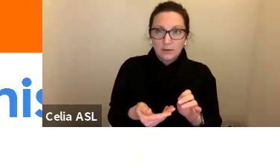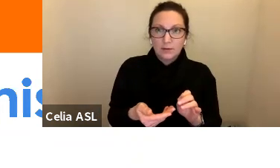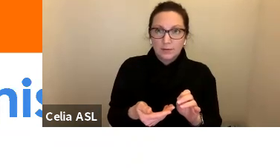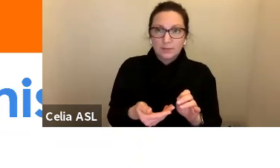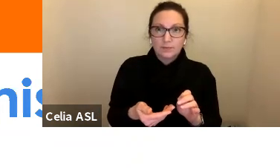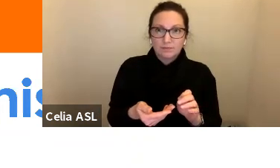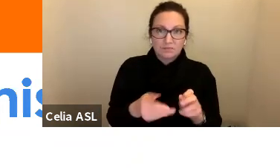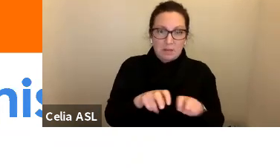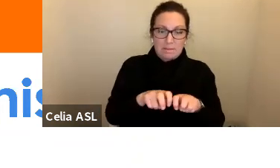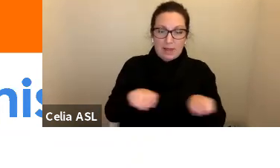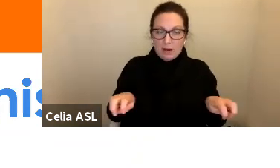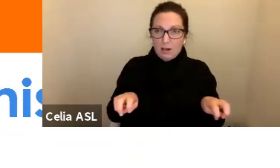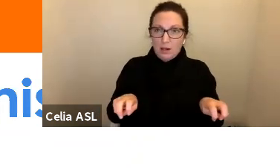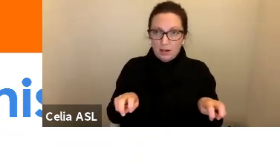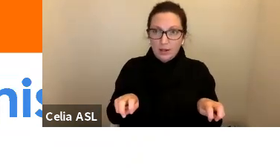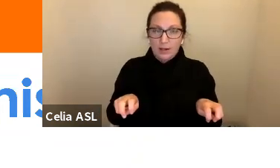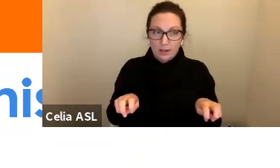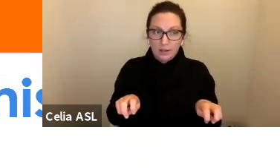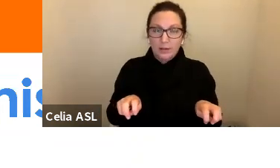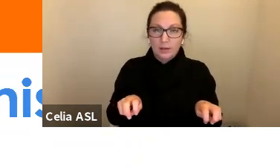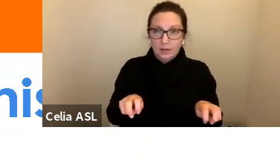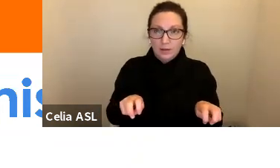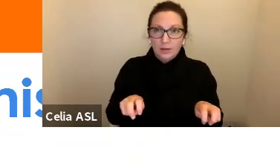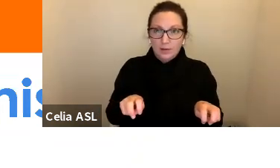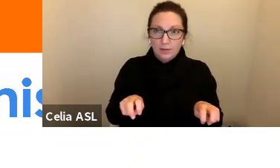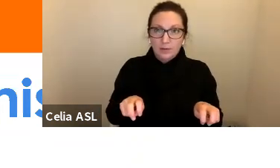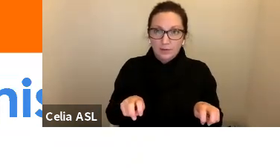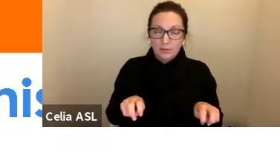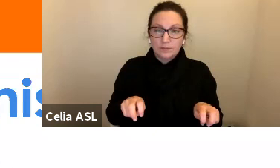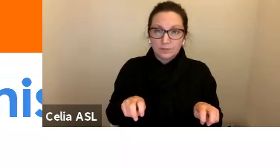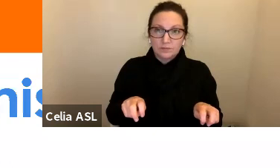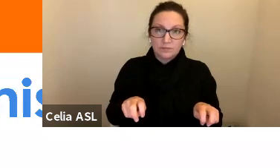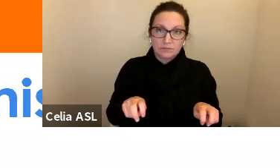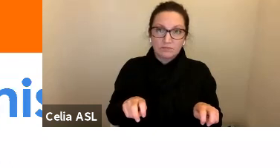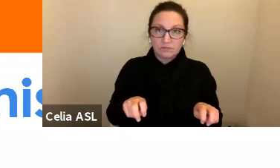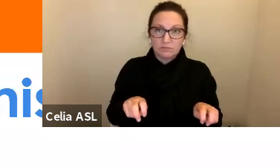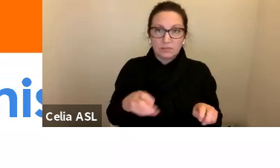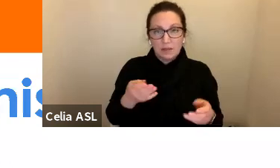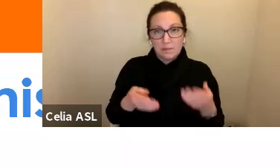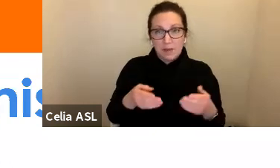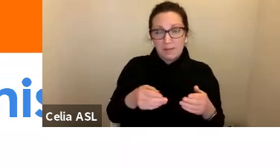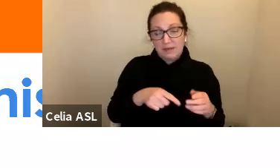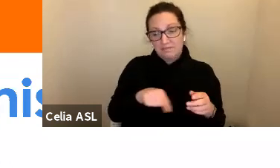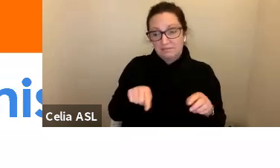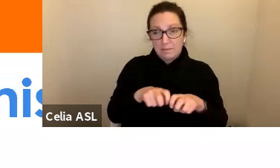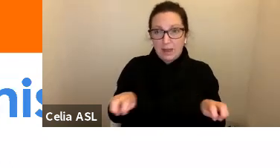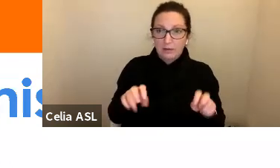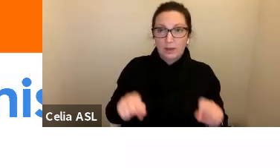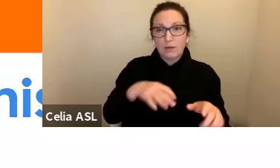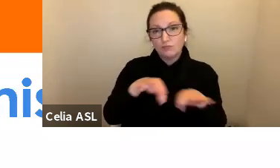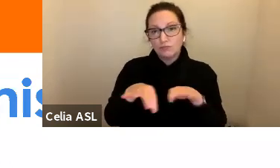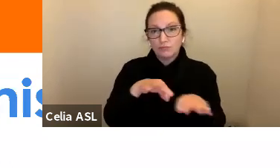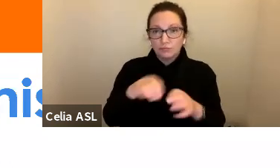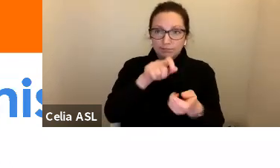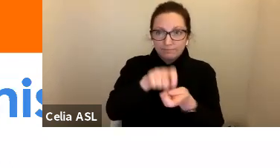a panel that based in San Francisco that might be able to provide more detail with respect to some of